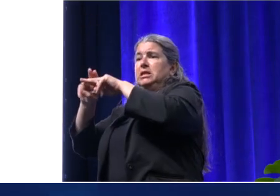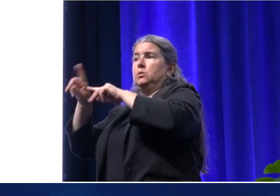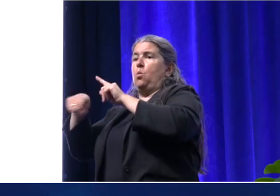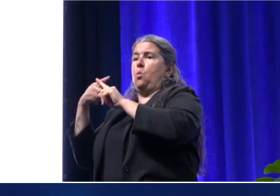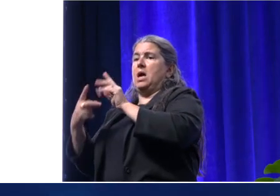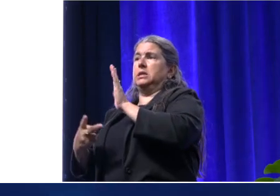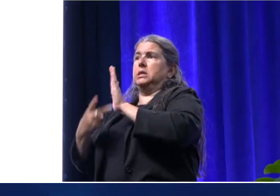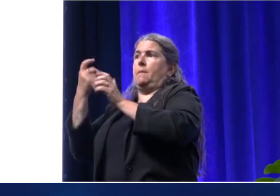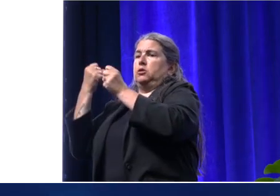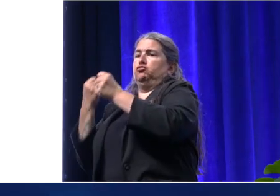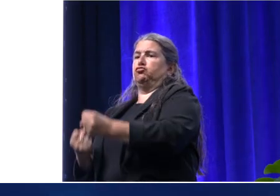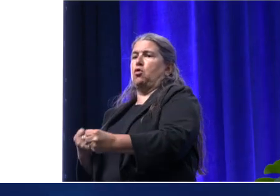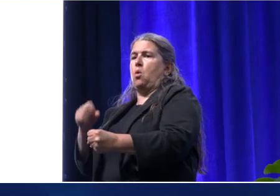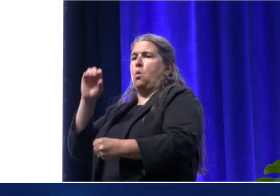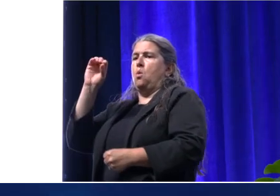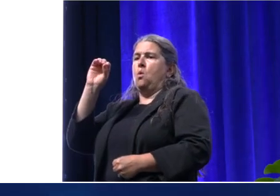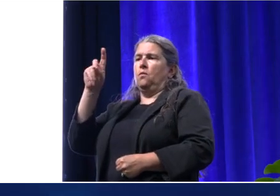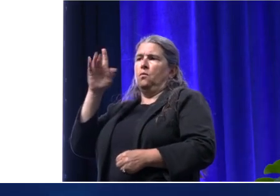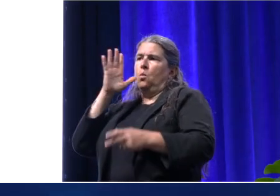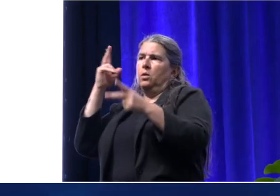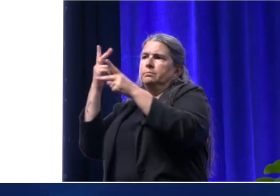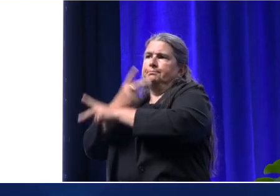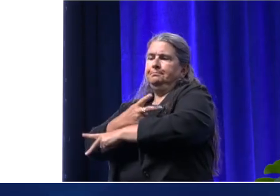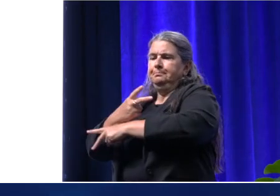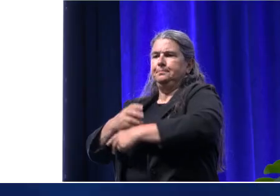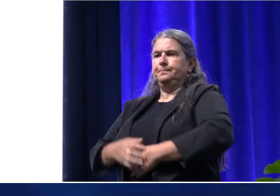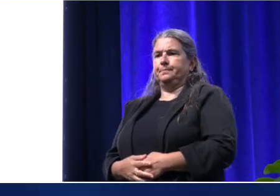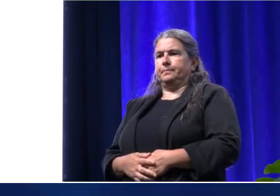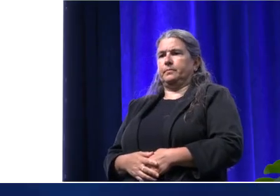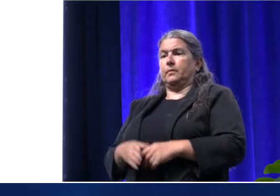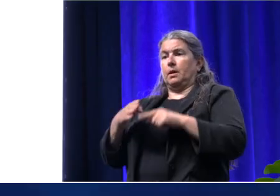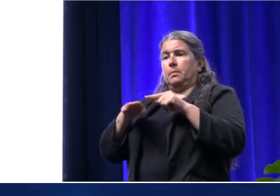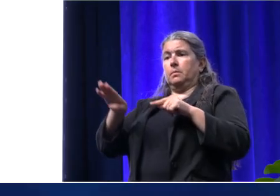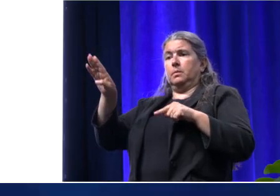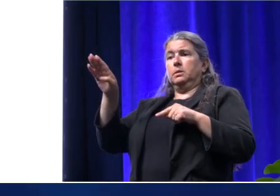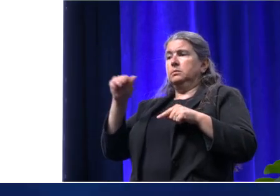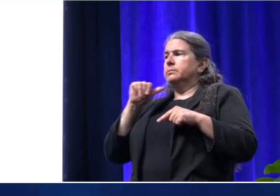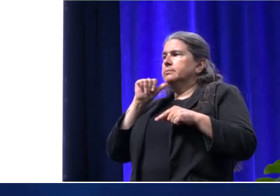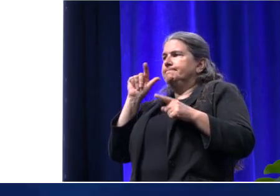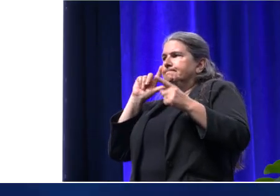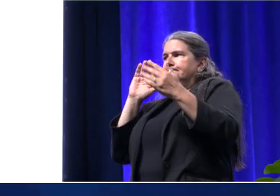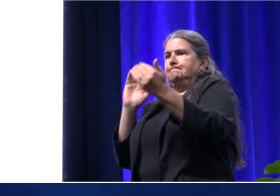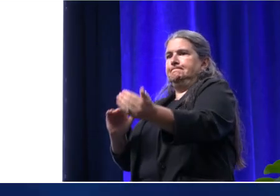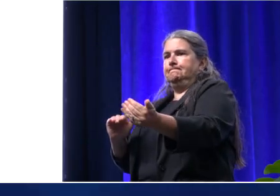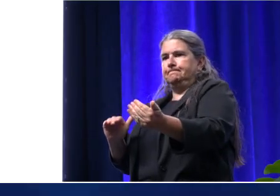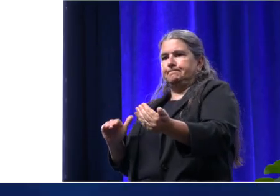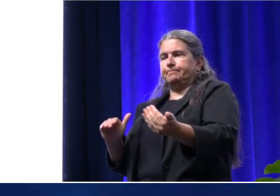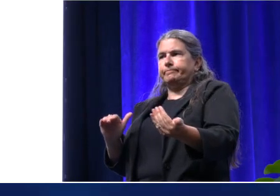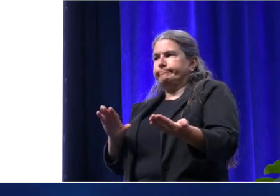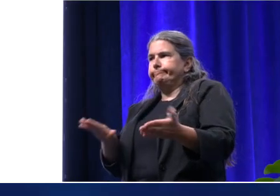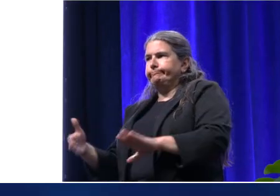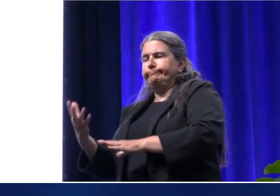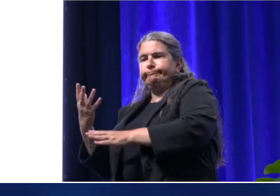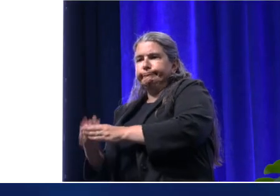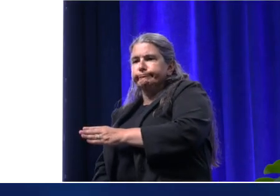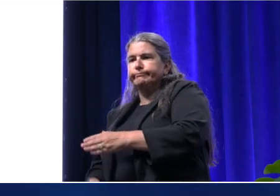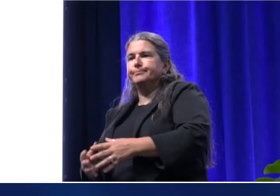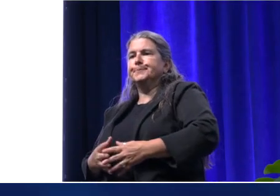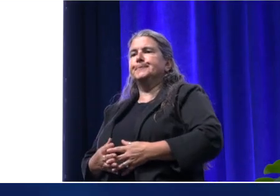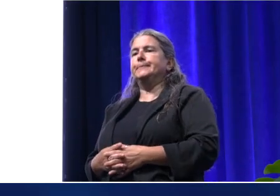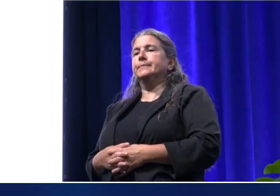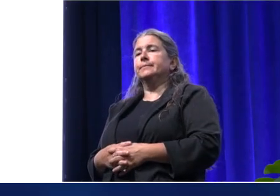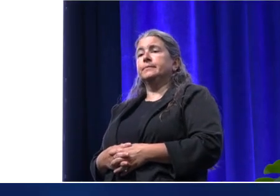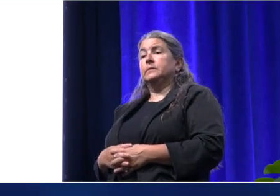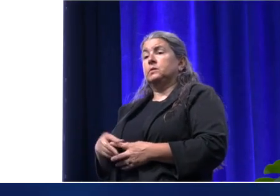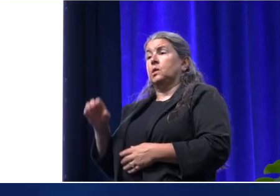down. Obviously, when they go up, people aren't expecting that high amount. Overdoses also increase when the potency